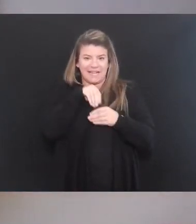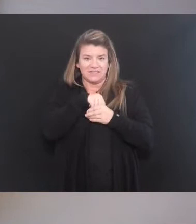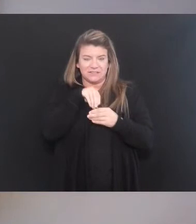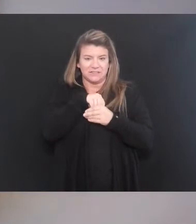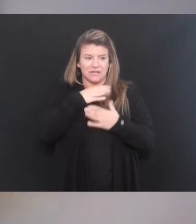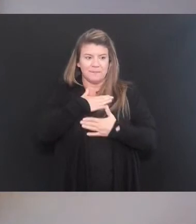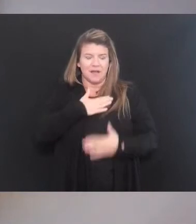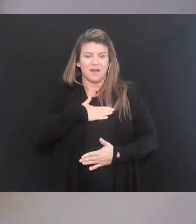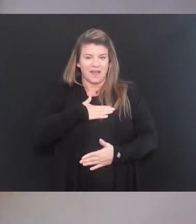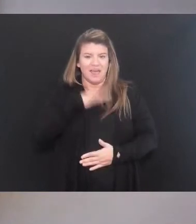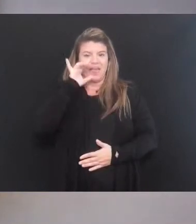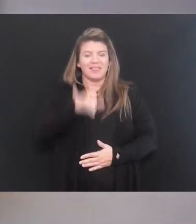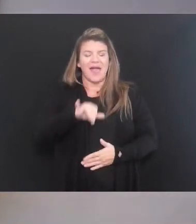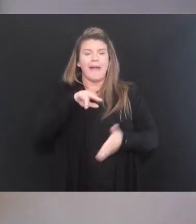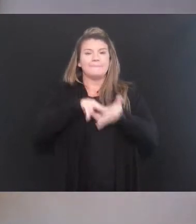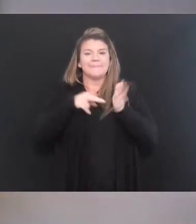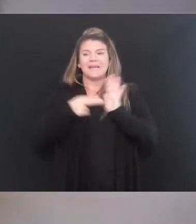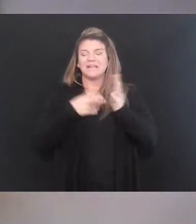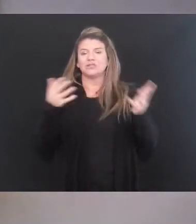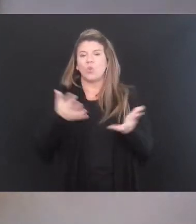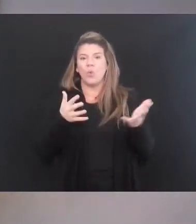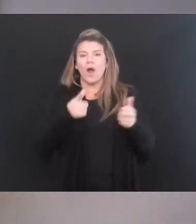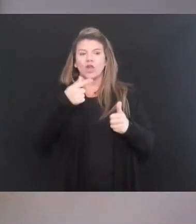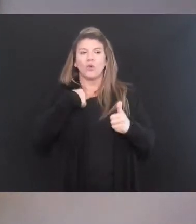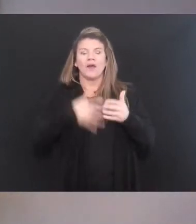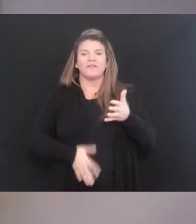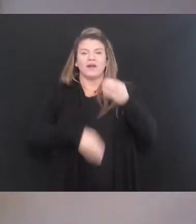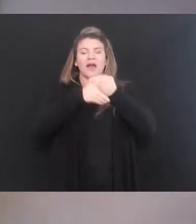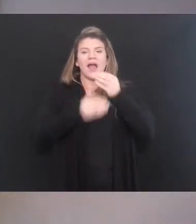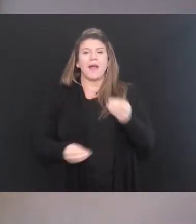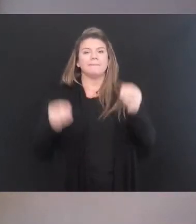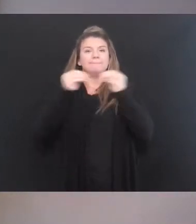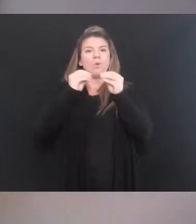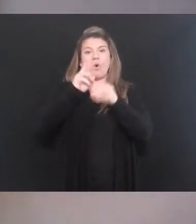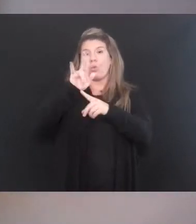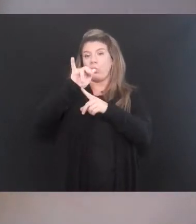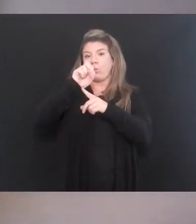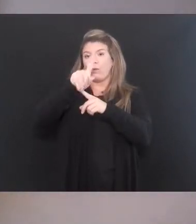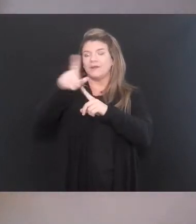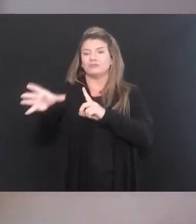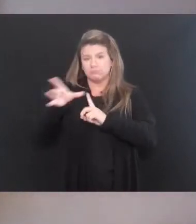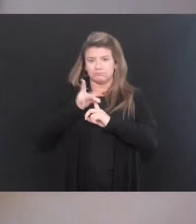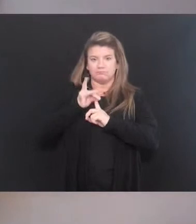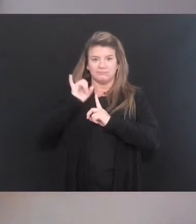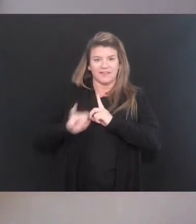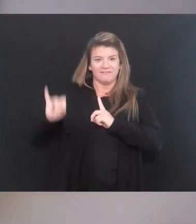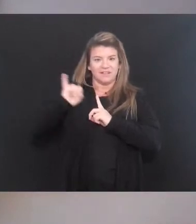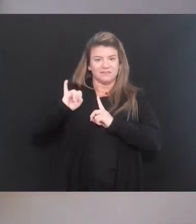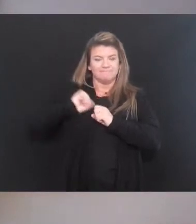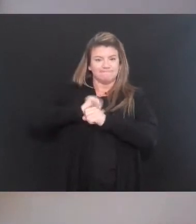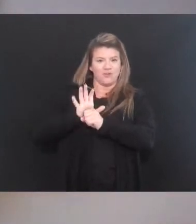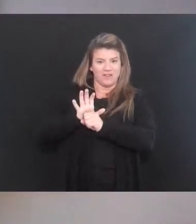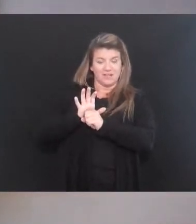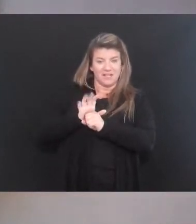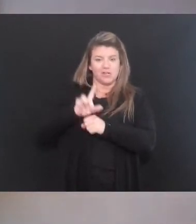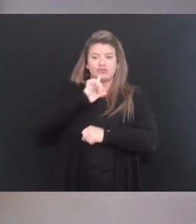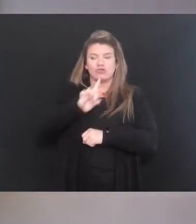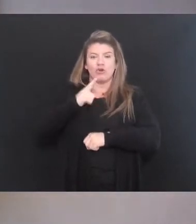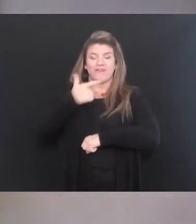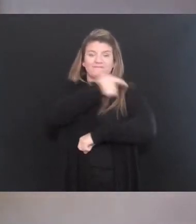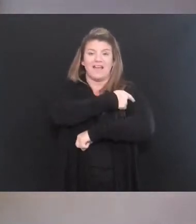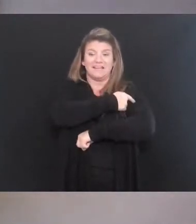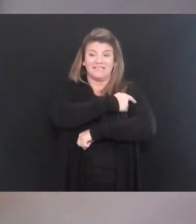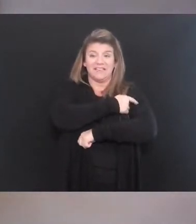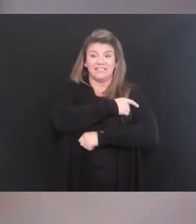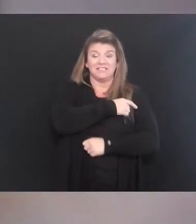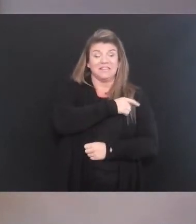that basically makes people more at risk to get infected with COVID-19. So the vaccines, when the first,